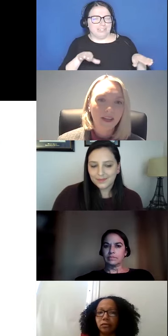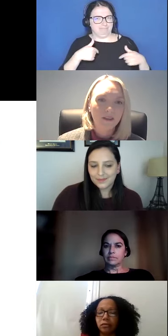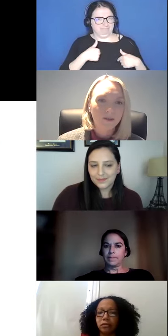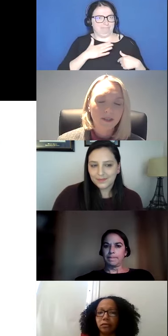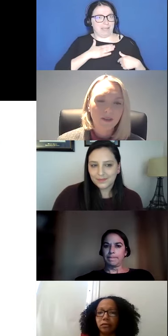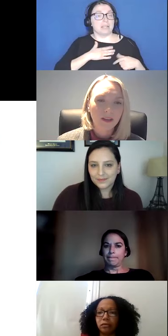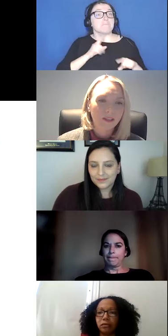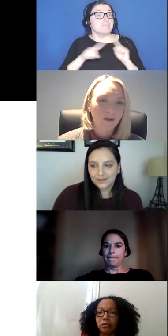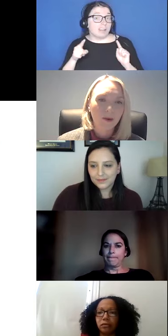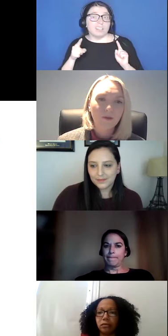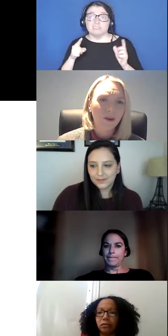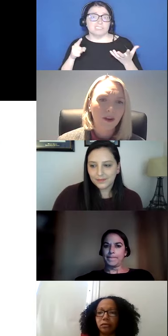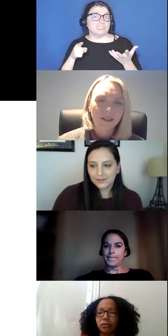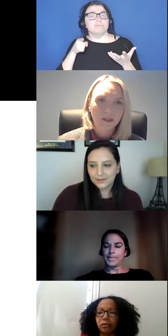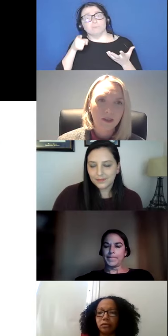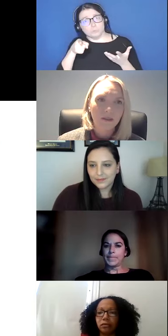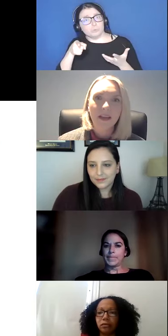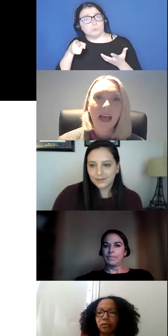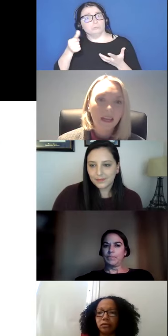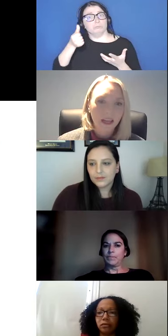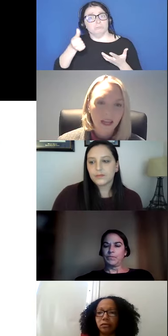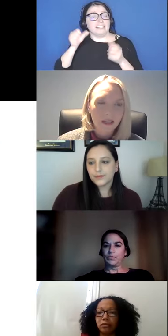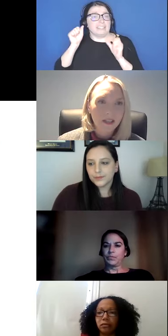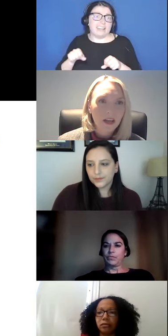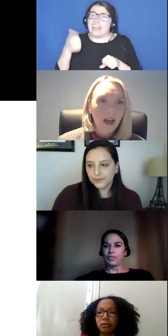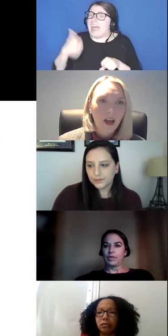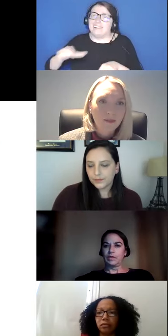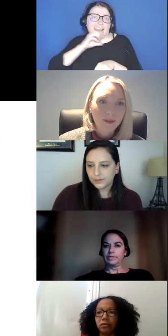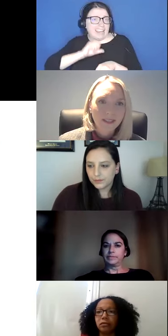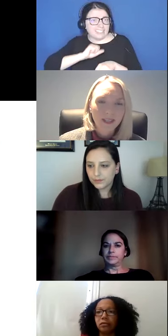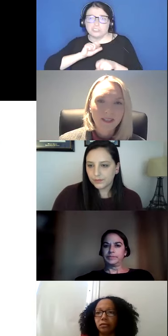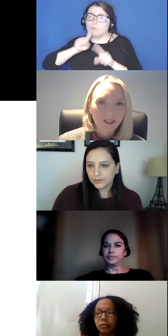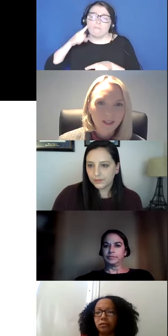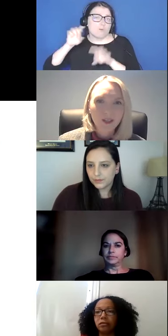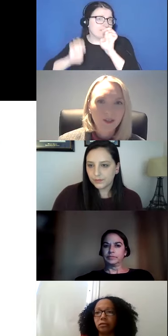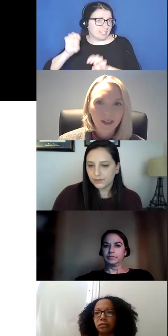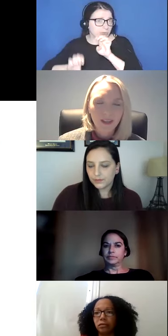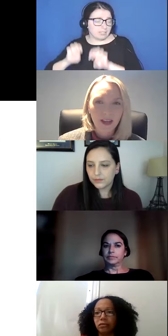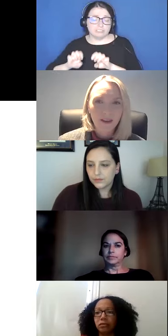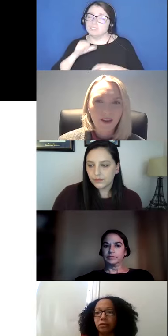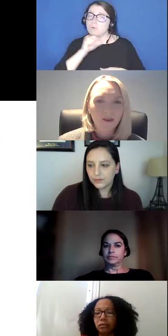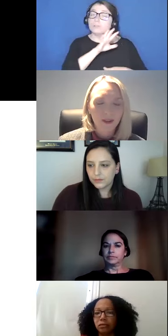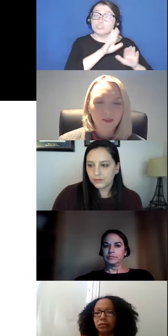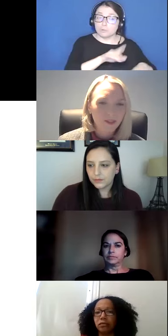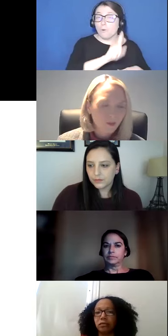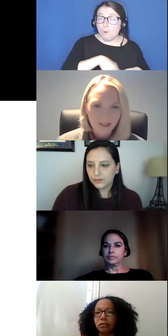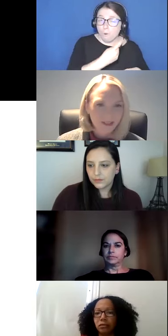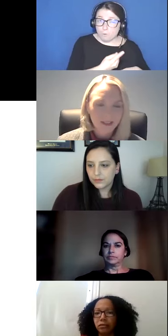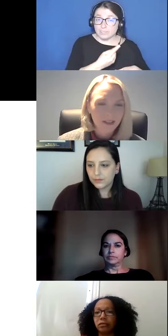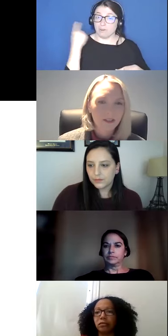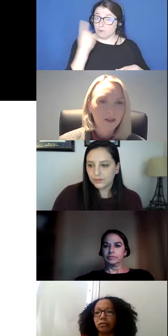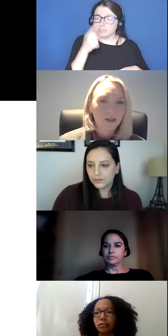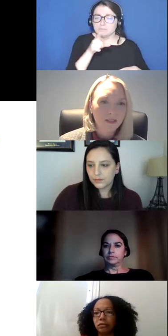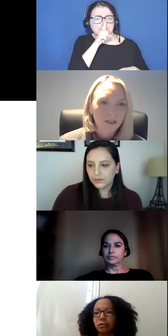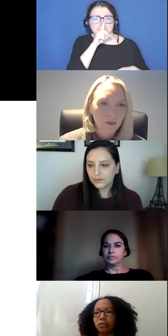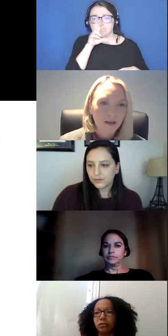a diagnosis of autism or go for an autism eval at any age. So it's not just children that are going through this process,